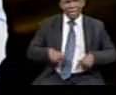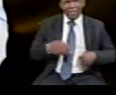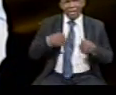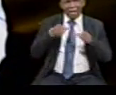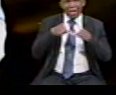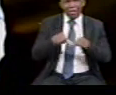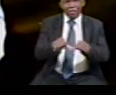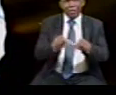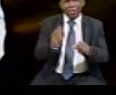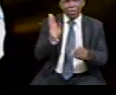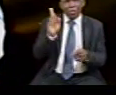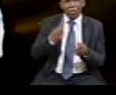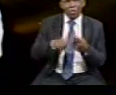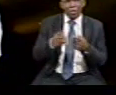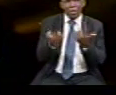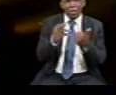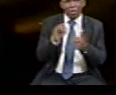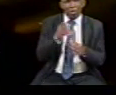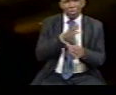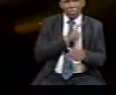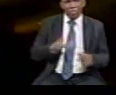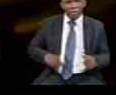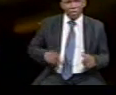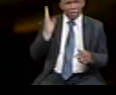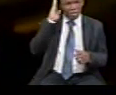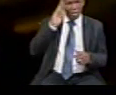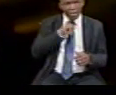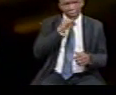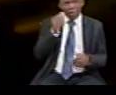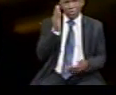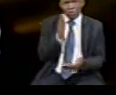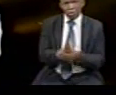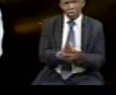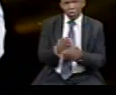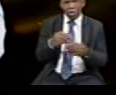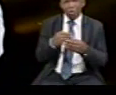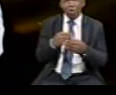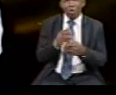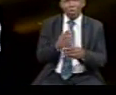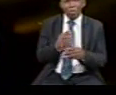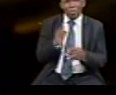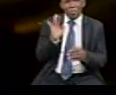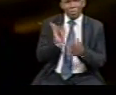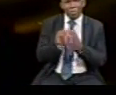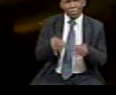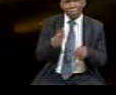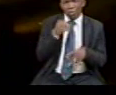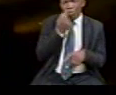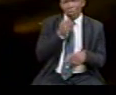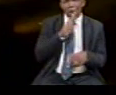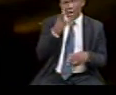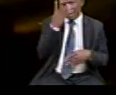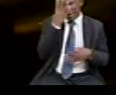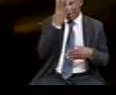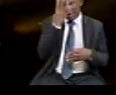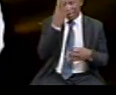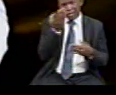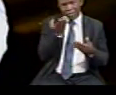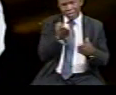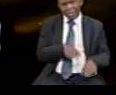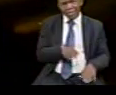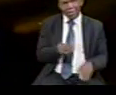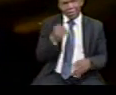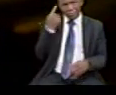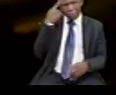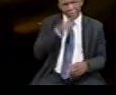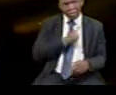remain unto the coming of the Lord shall not prevent them which are asleep. For the Lord himself shall descend." There we are now. He said the